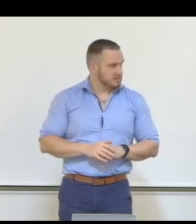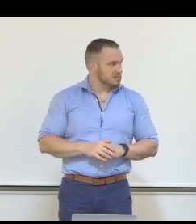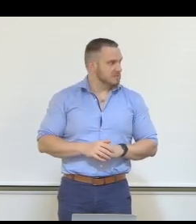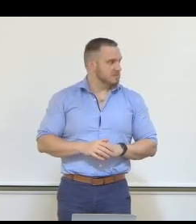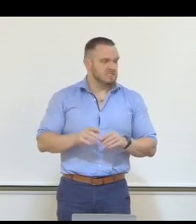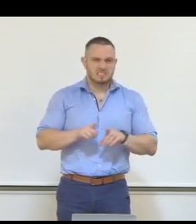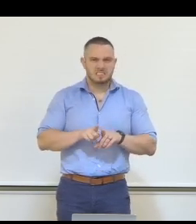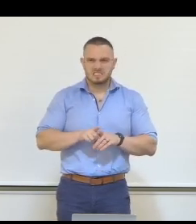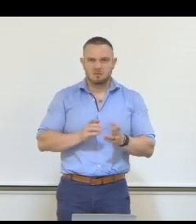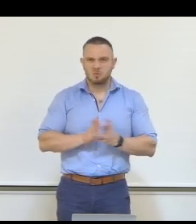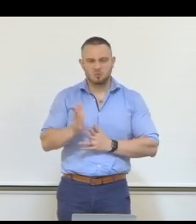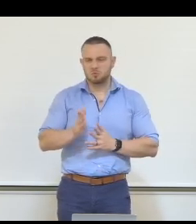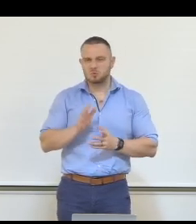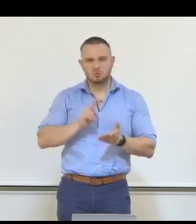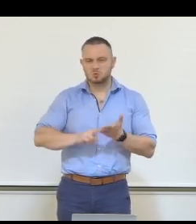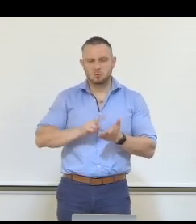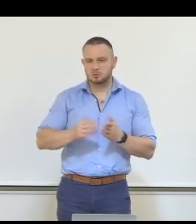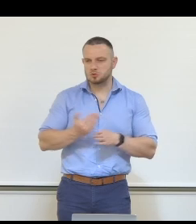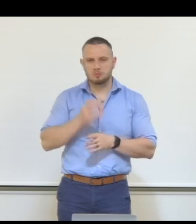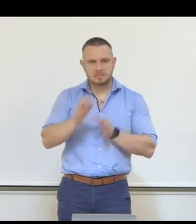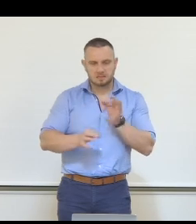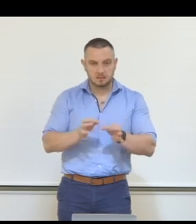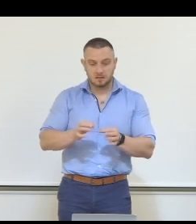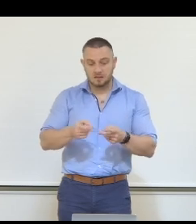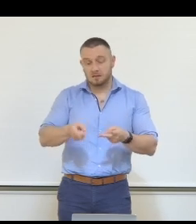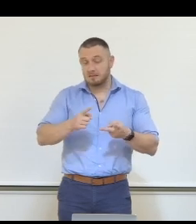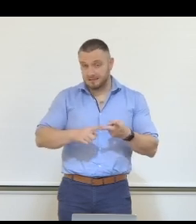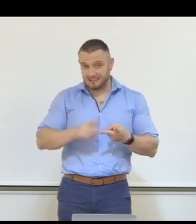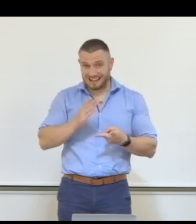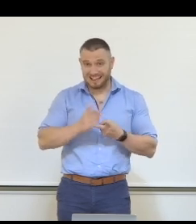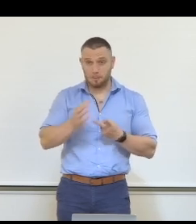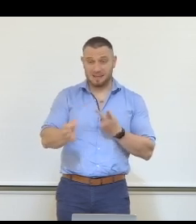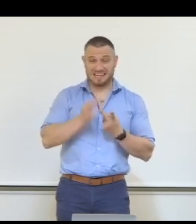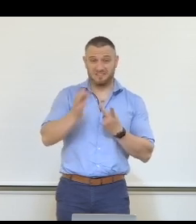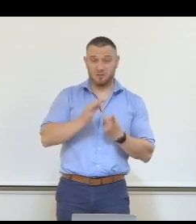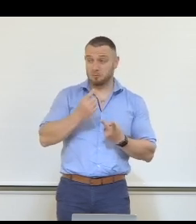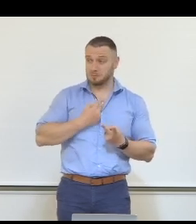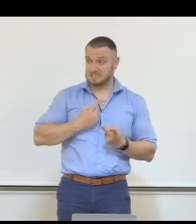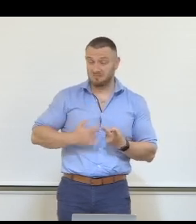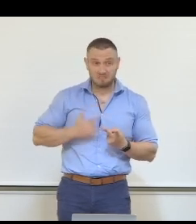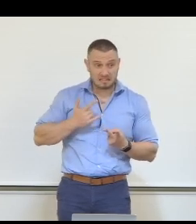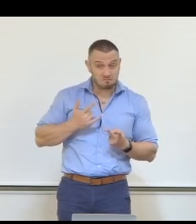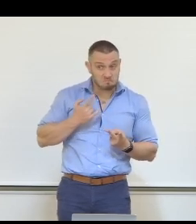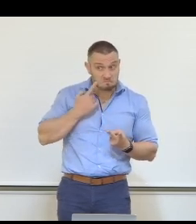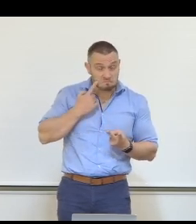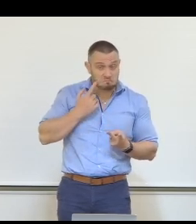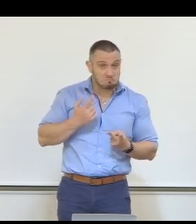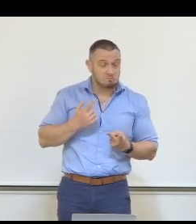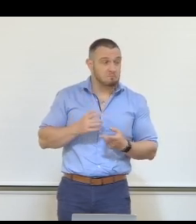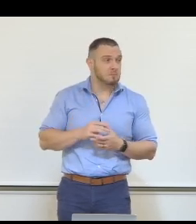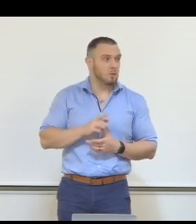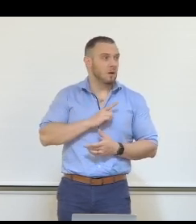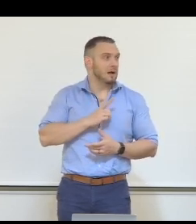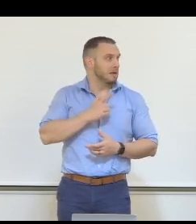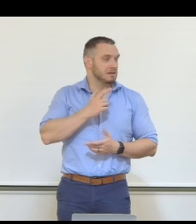astronaut selection. Then we had a phone interview. I found it quite easy. I think the main purpose was to make sure